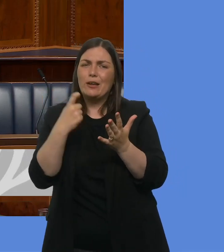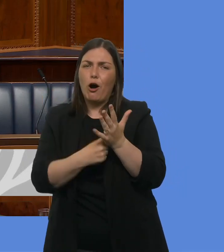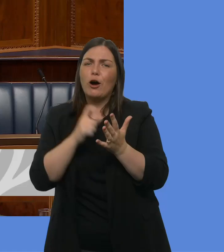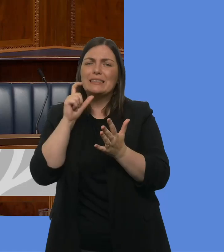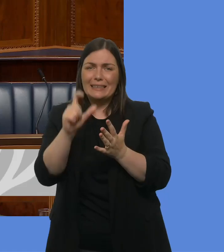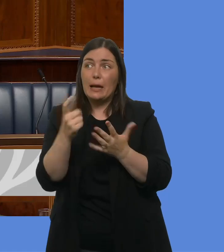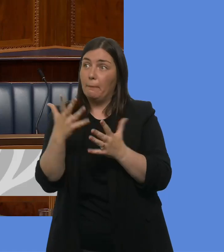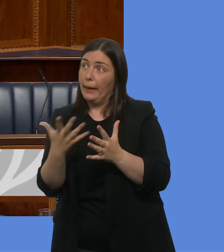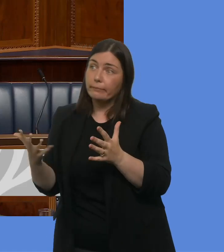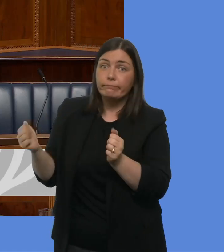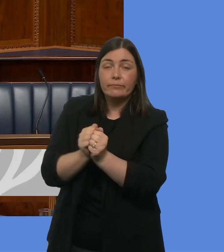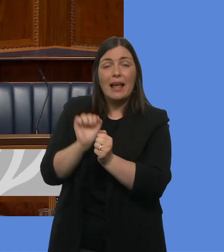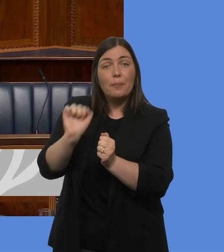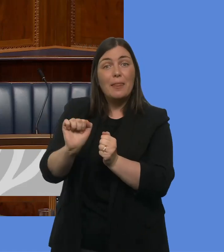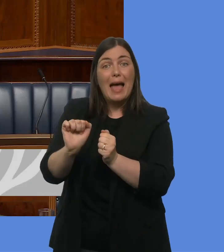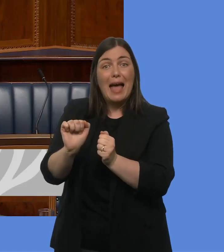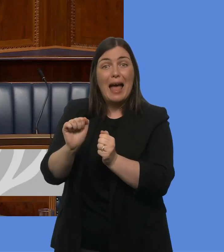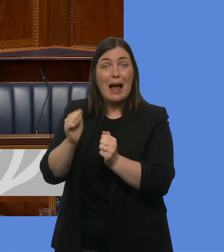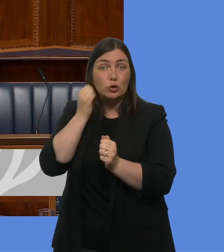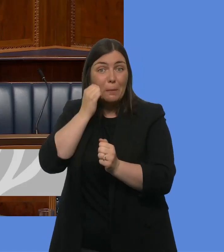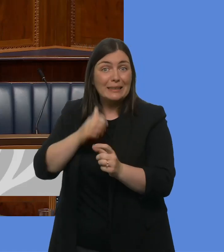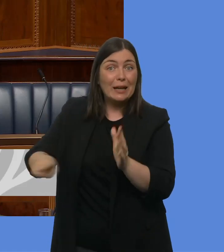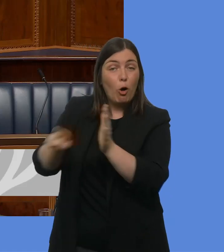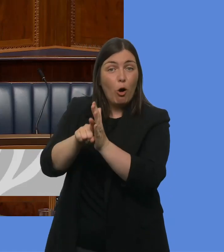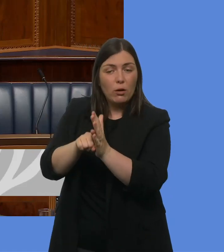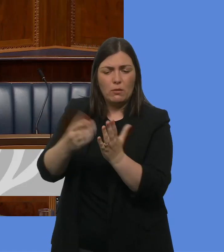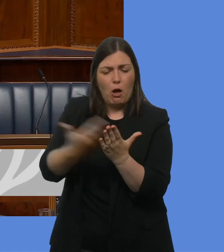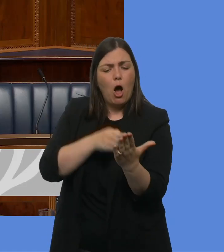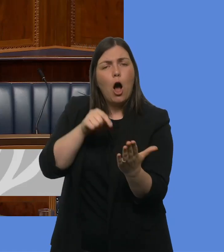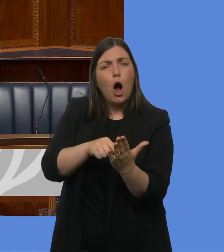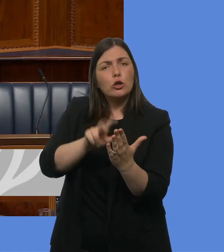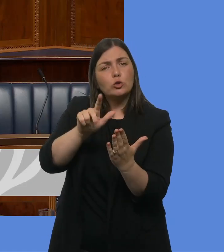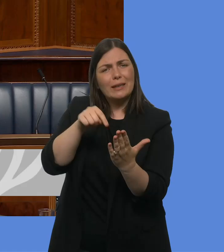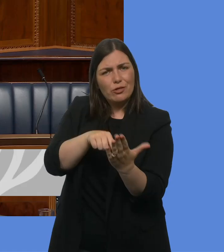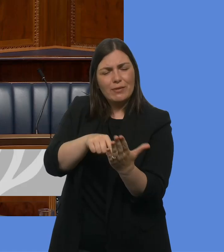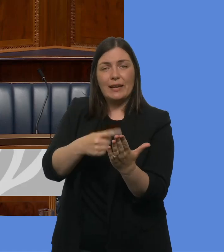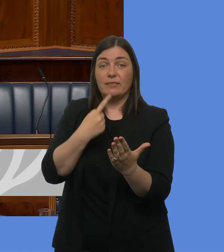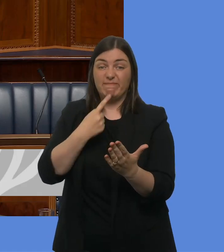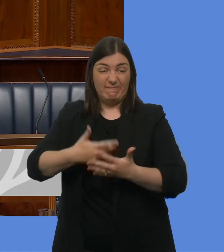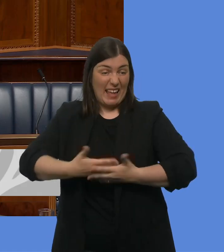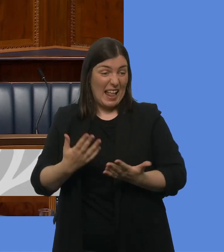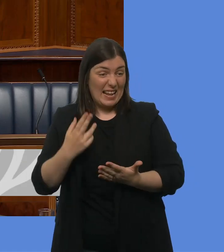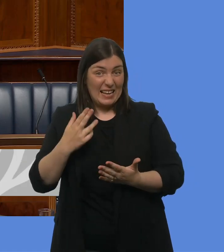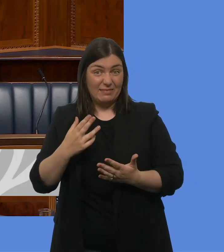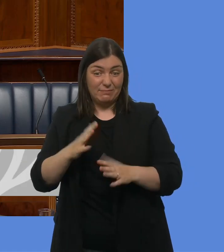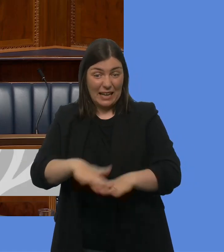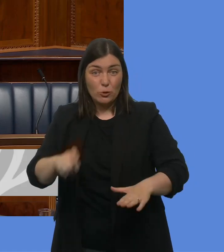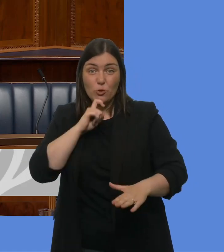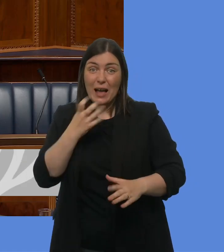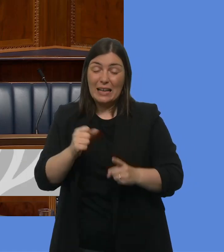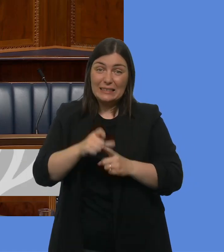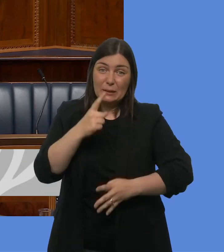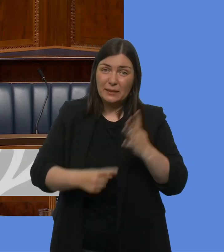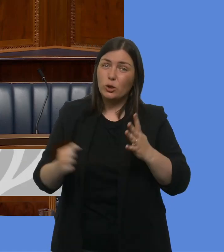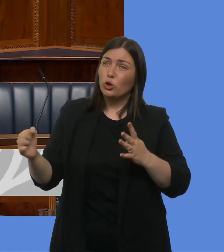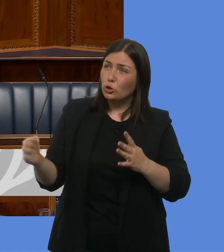law. Article 23 of which states that children with any disability should enjoy a full and decent life, and their right to special care appropriate